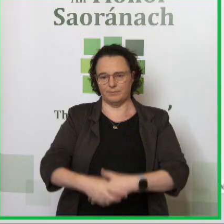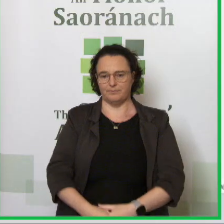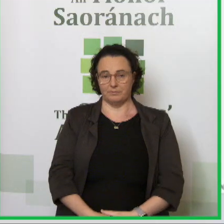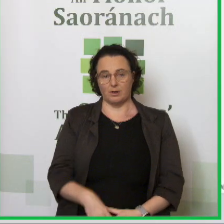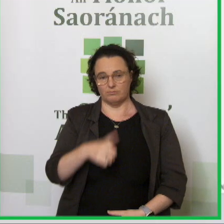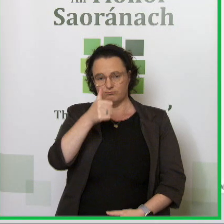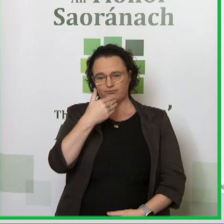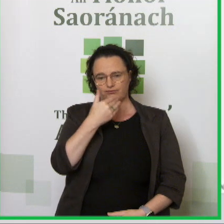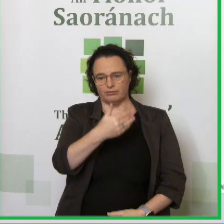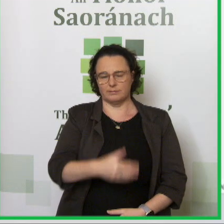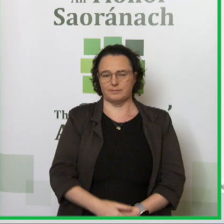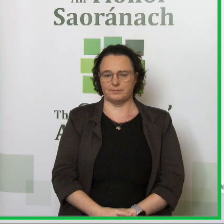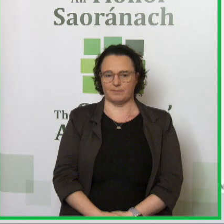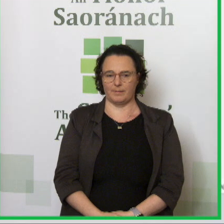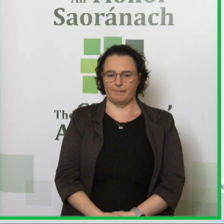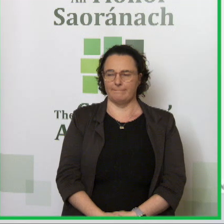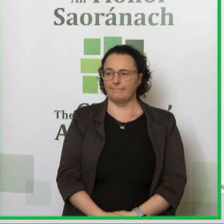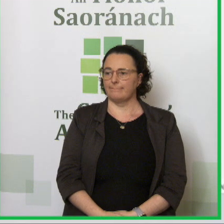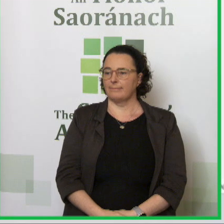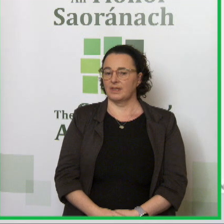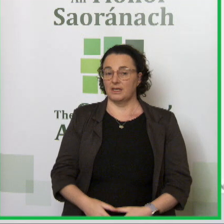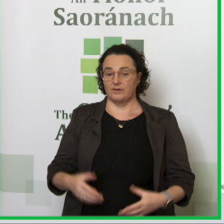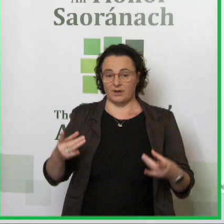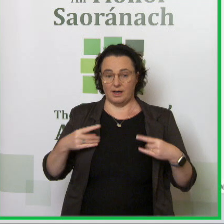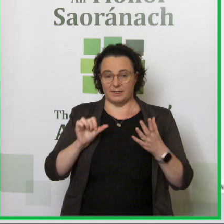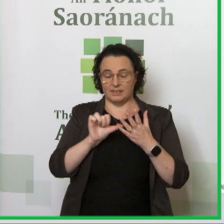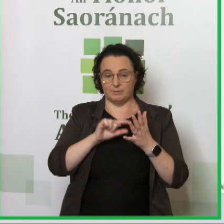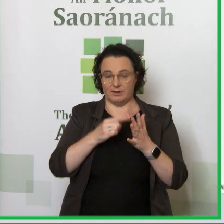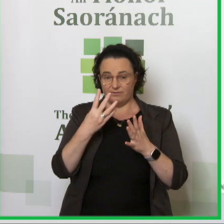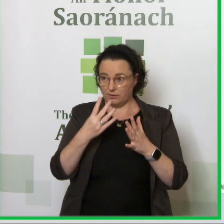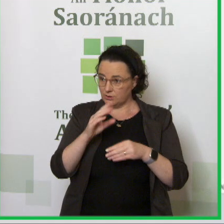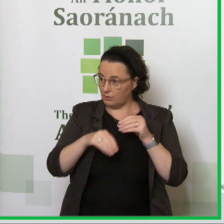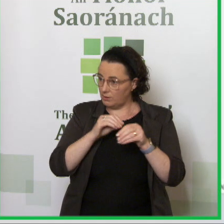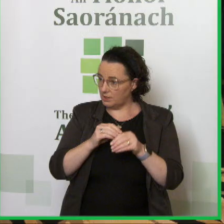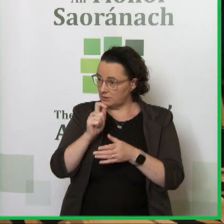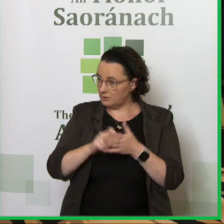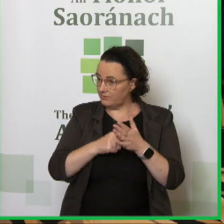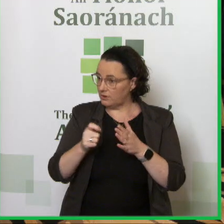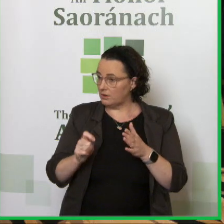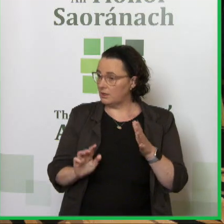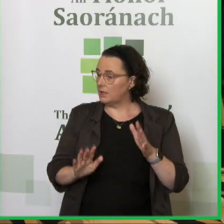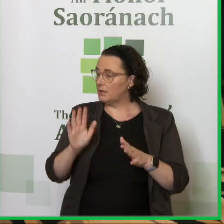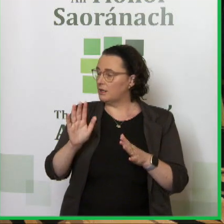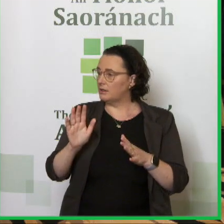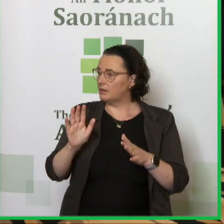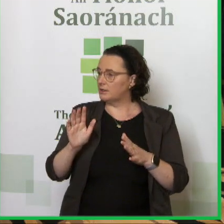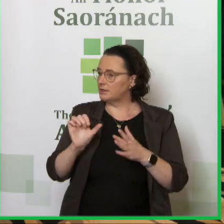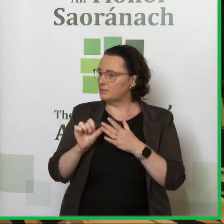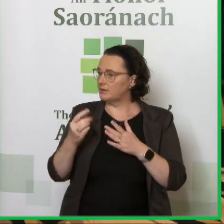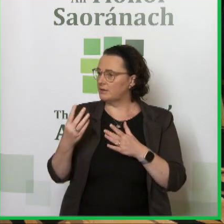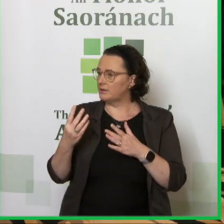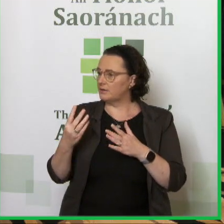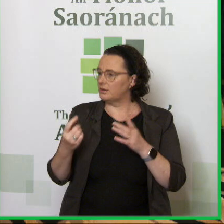you. Can I have a show of hands if we're happy with 6.4 to go to vote? Thanking you. Or 6?